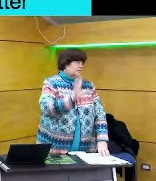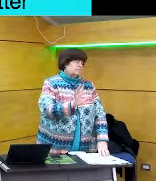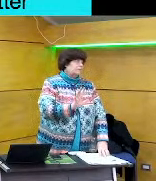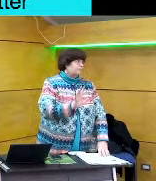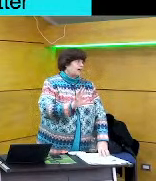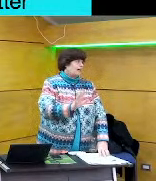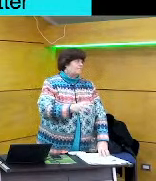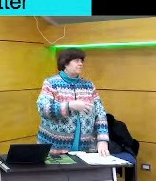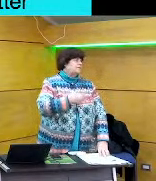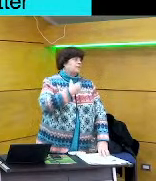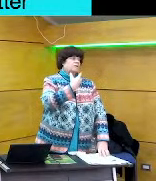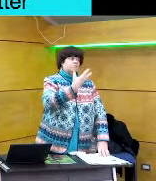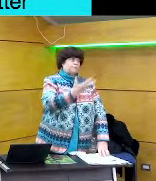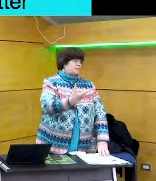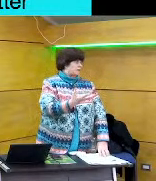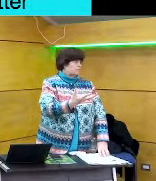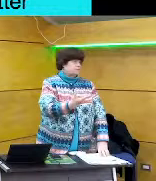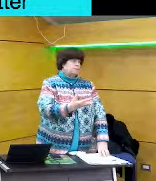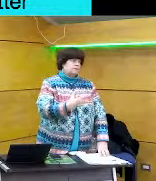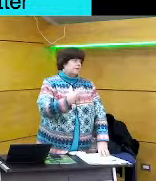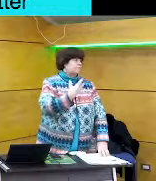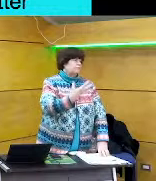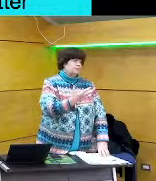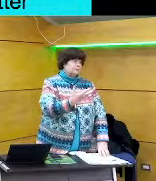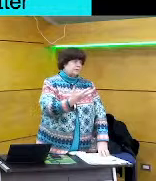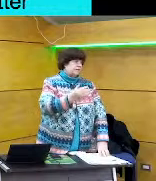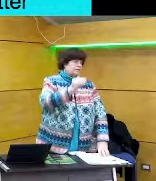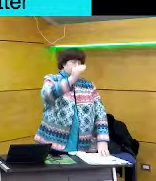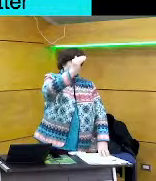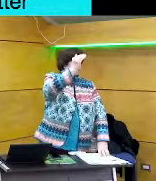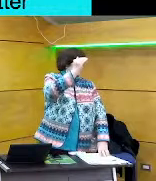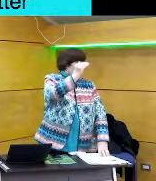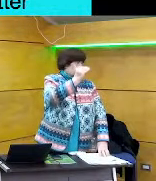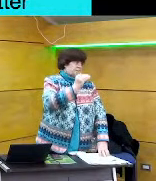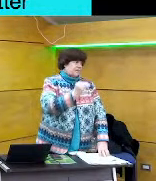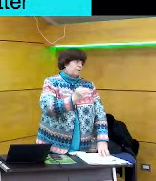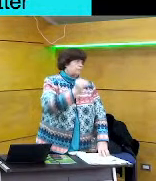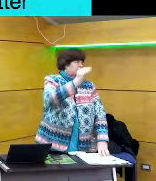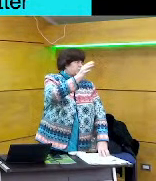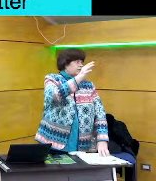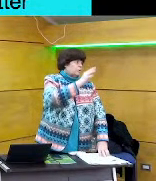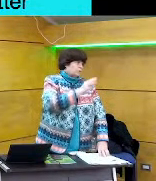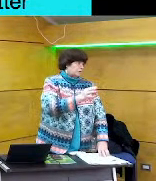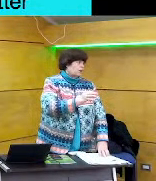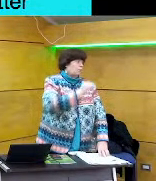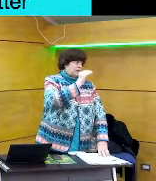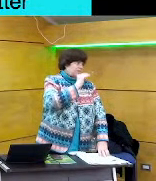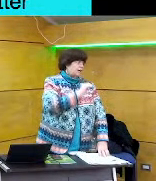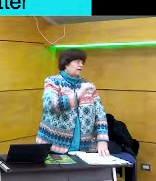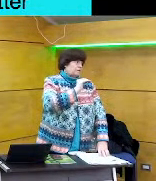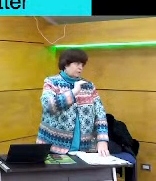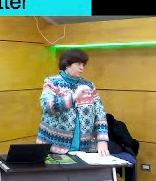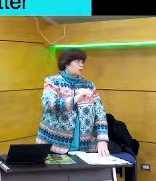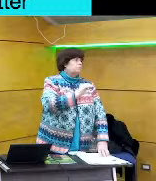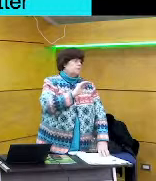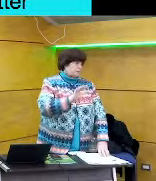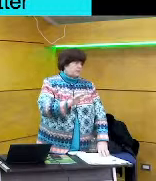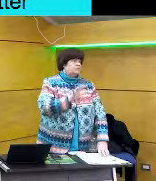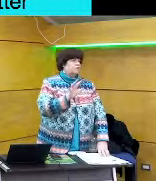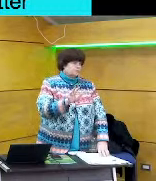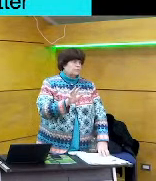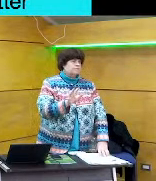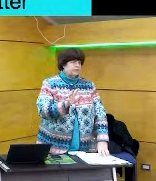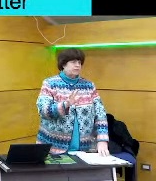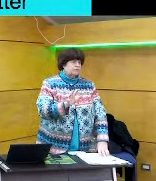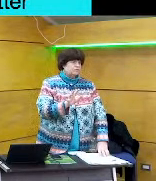they won't get to that level 5 of being comfortable and fluent They're only going to stay with what's already on the workbook